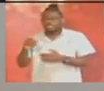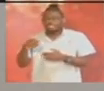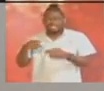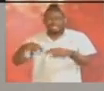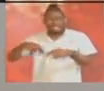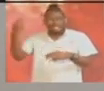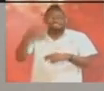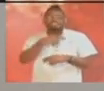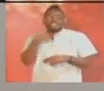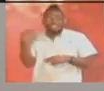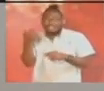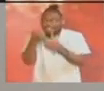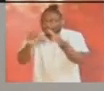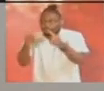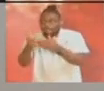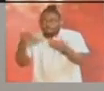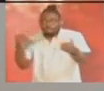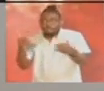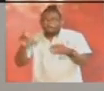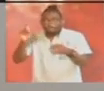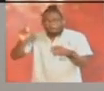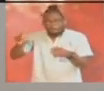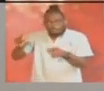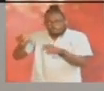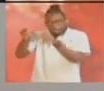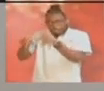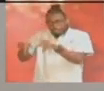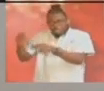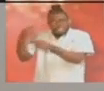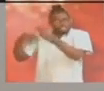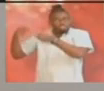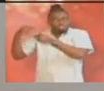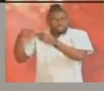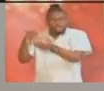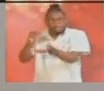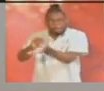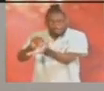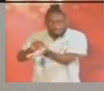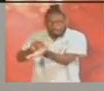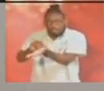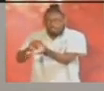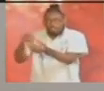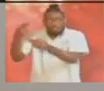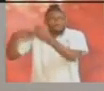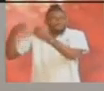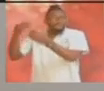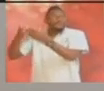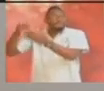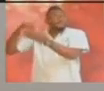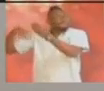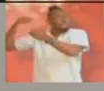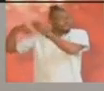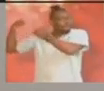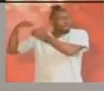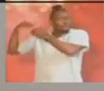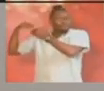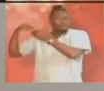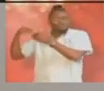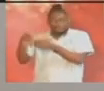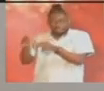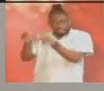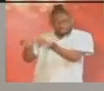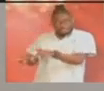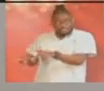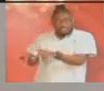elicited from the patient's history and from physical examination. Certainly at the Southwest Regional Health Authority, this patient, like others, are under